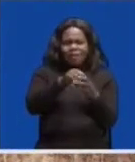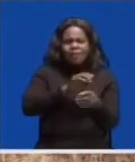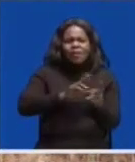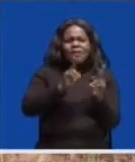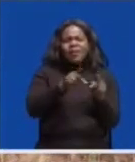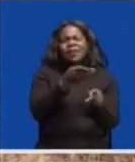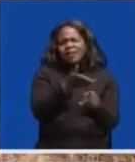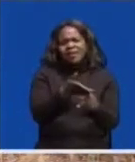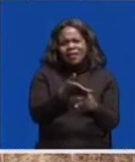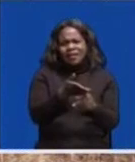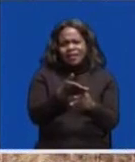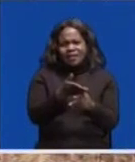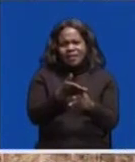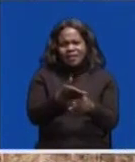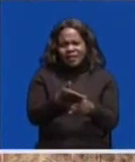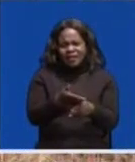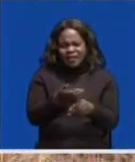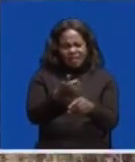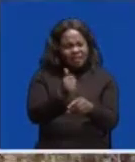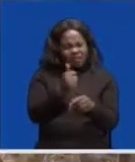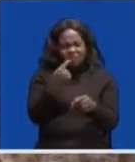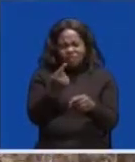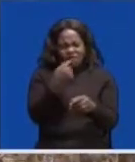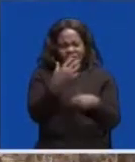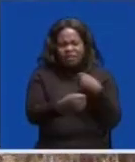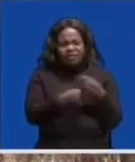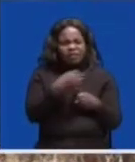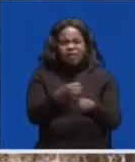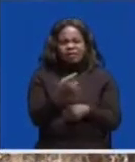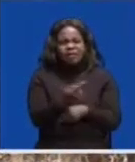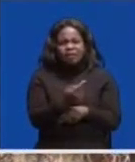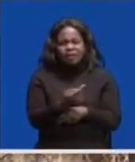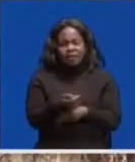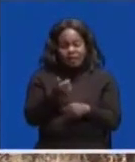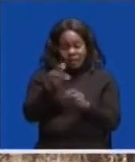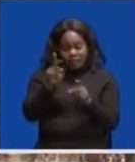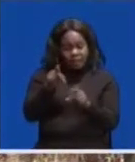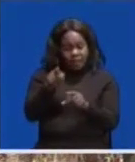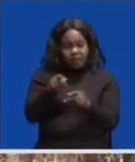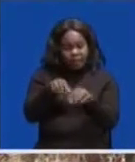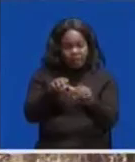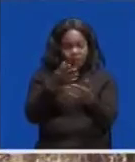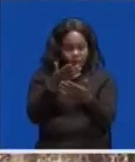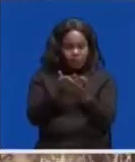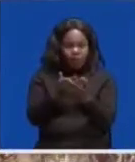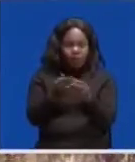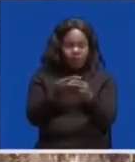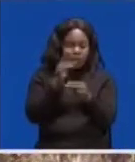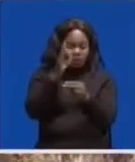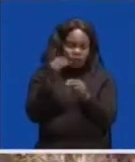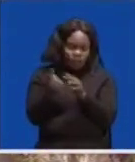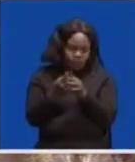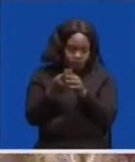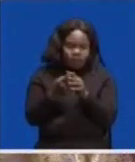bobwe uri pengera bombo munyabwe. Chiala is currently in police custody and will soon appear before the courts of